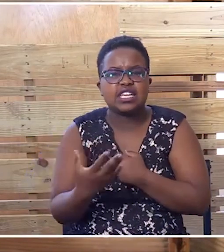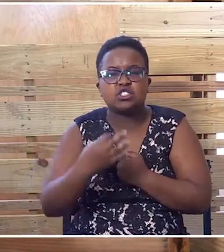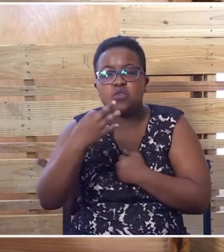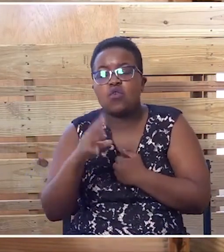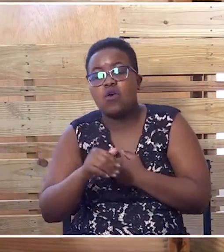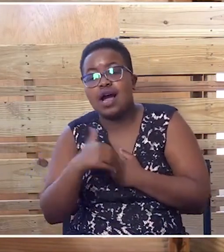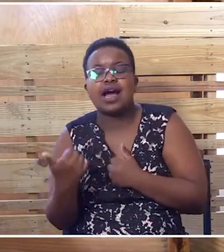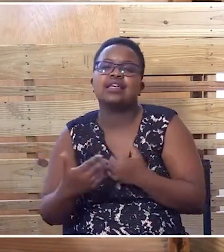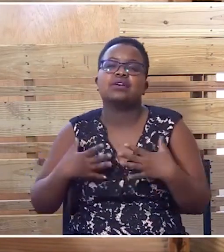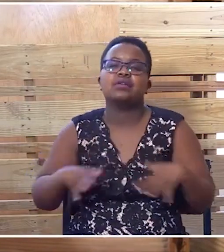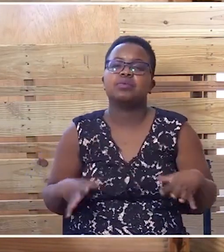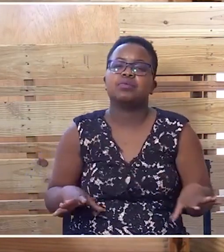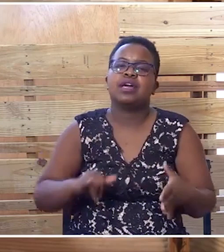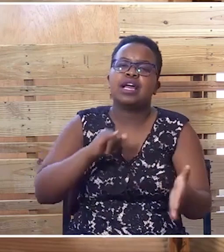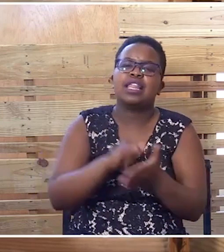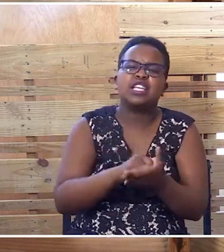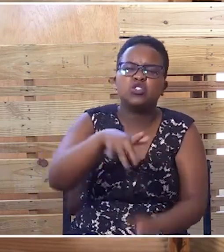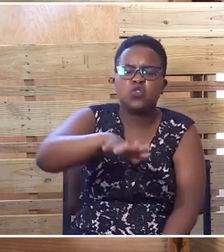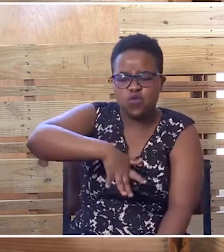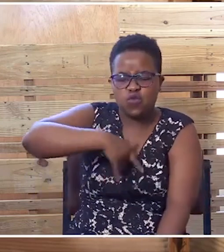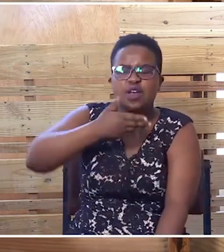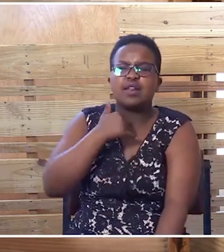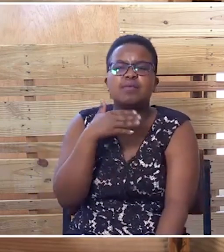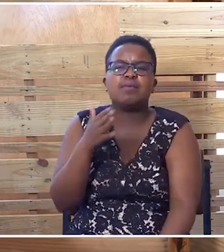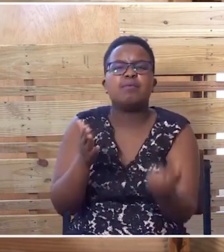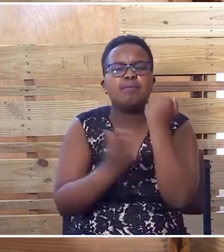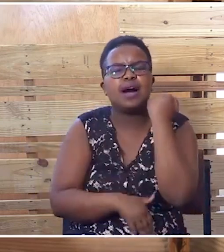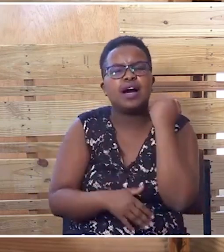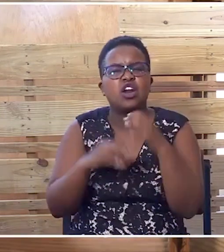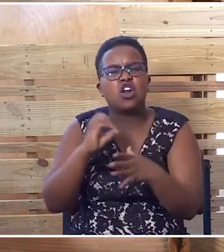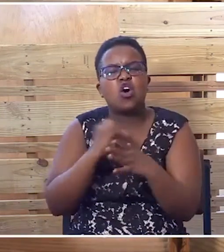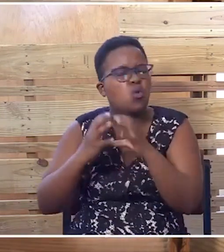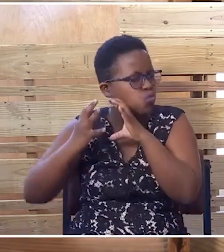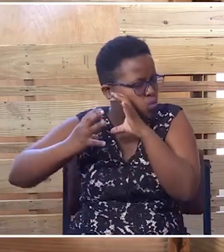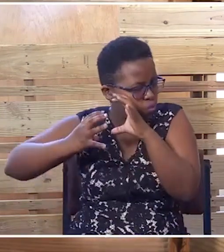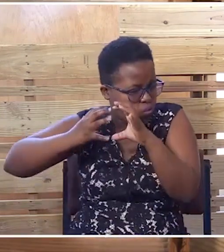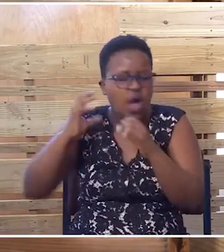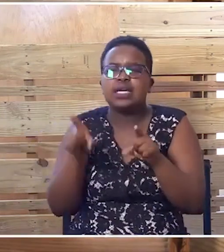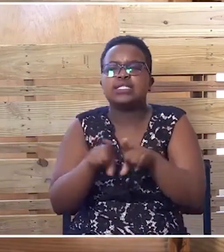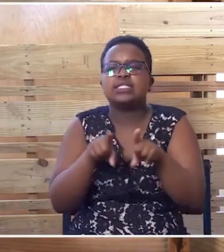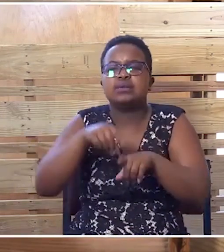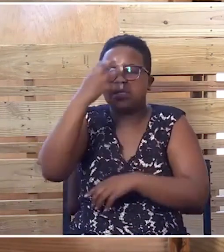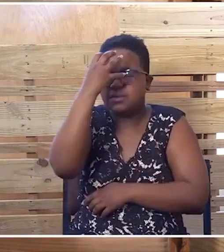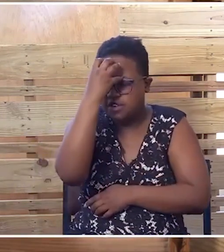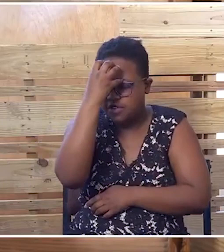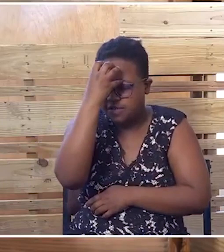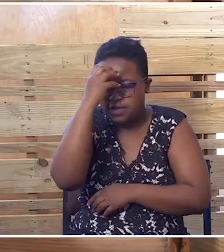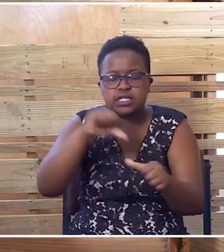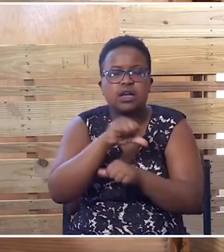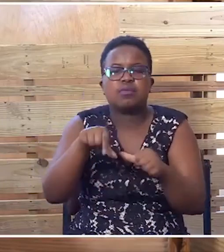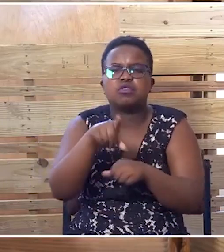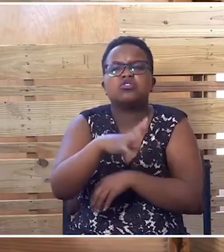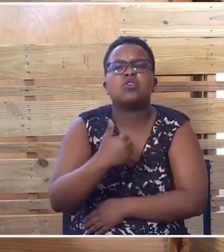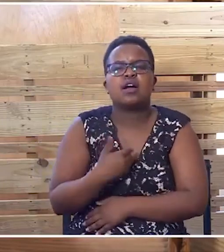so badly that you feel bad, you feel sad, or mad that they have them. Even to an extent that you